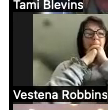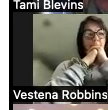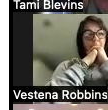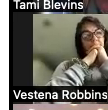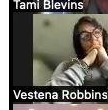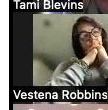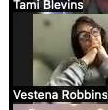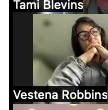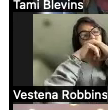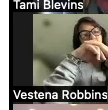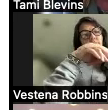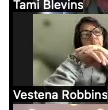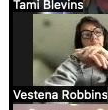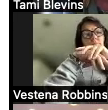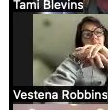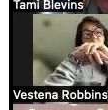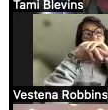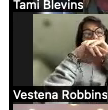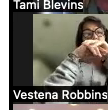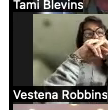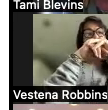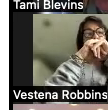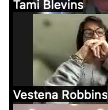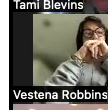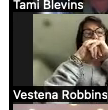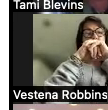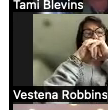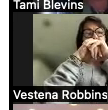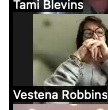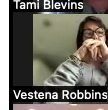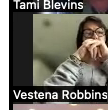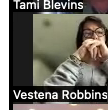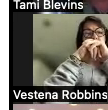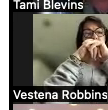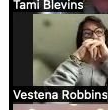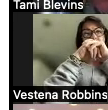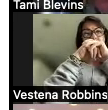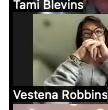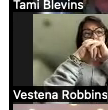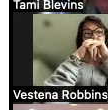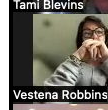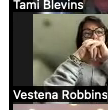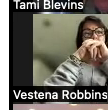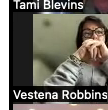many benefits to peer support. One being it can occur in those areas where other providers